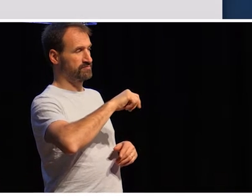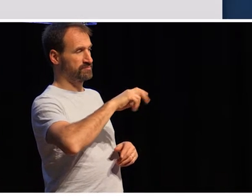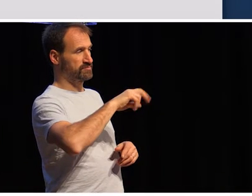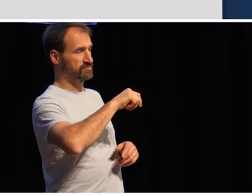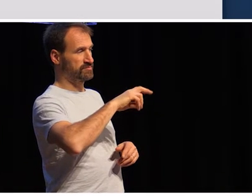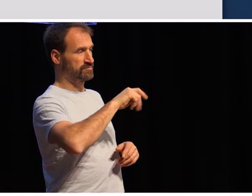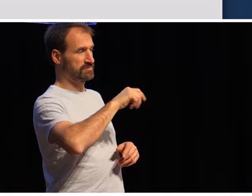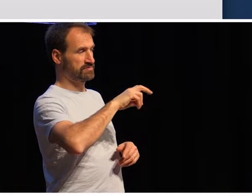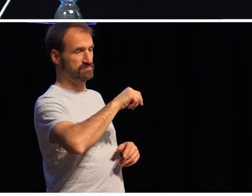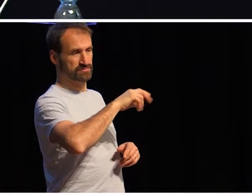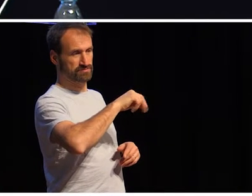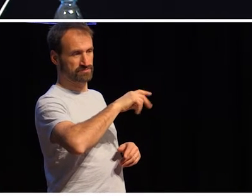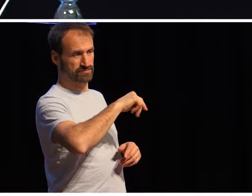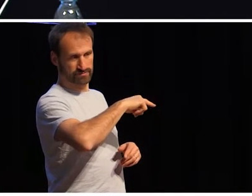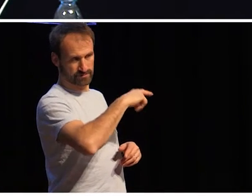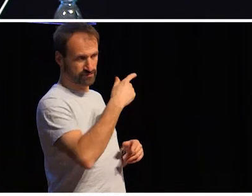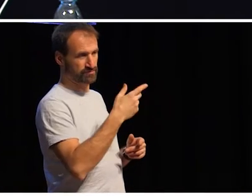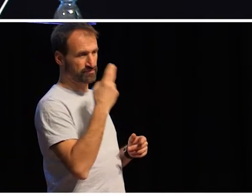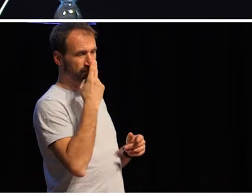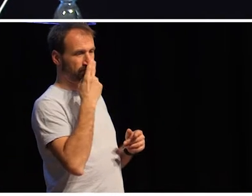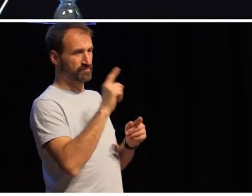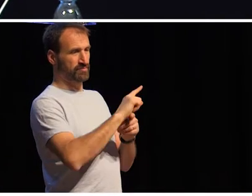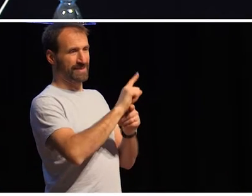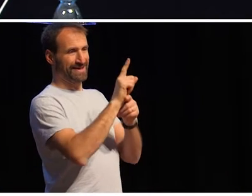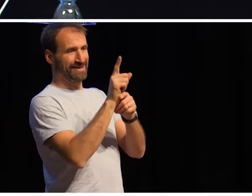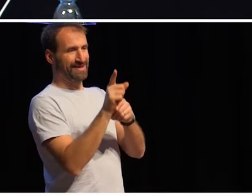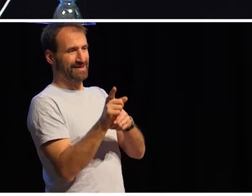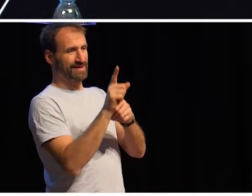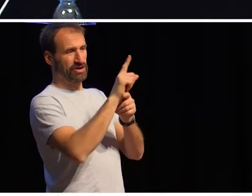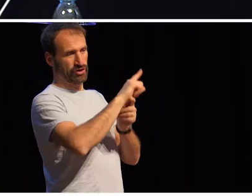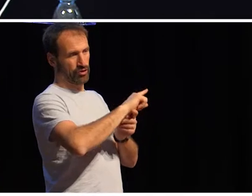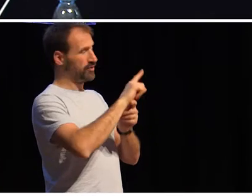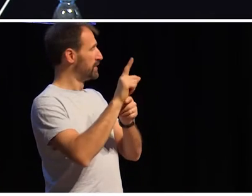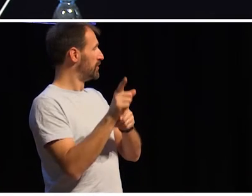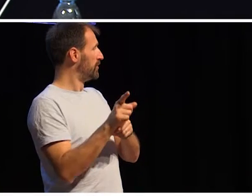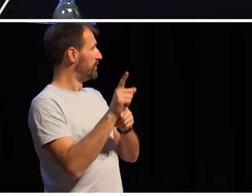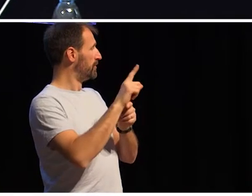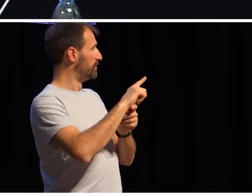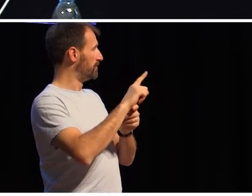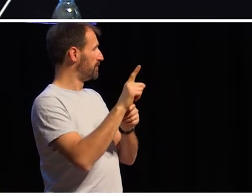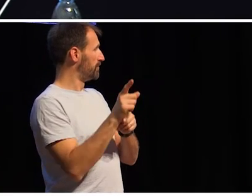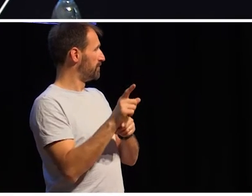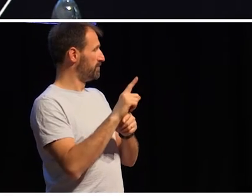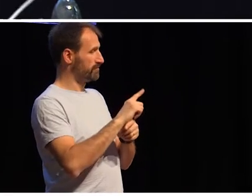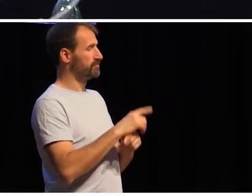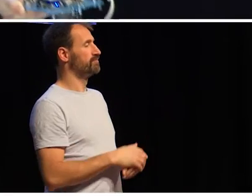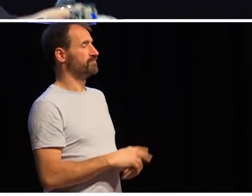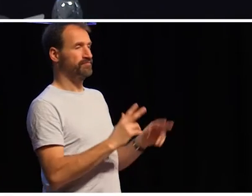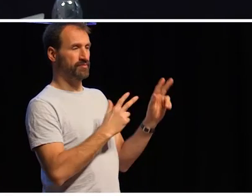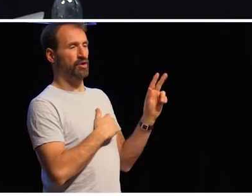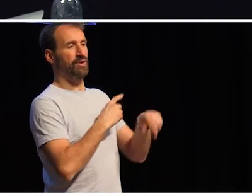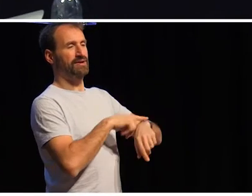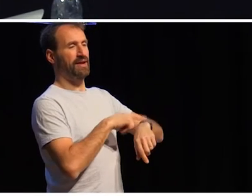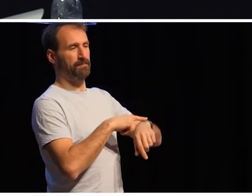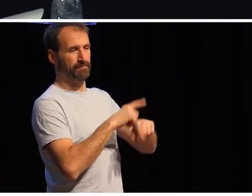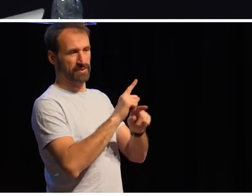can see that needle on that gauge here updated in real-time, which is actually using